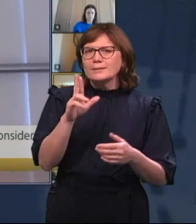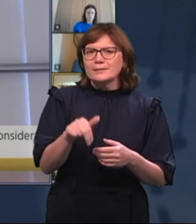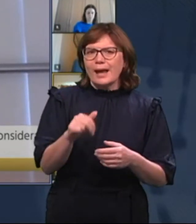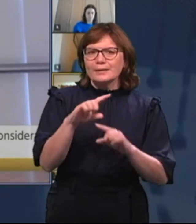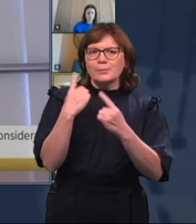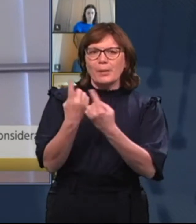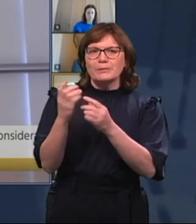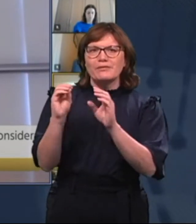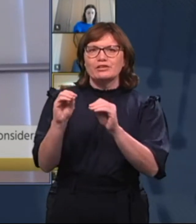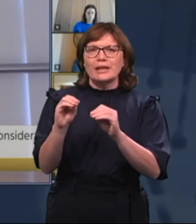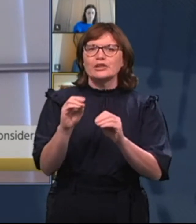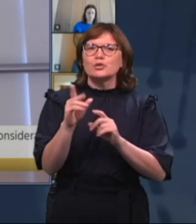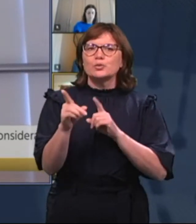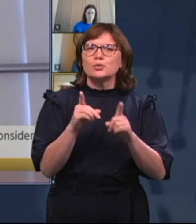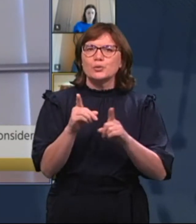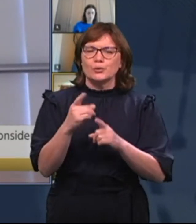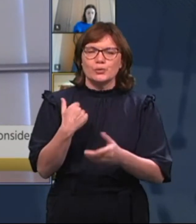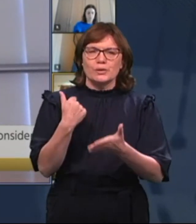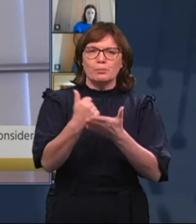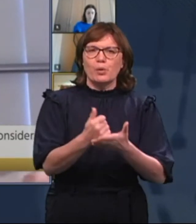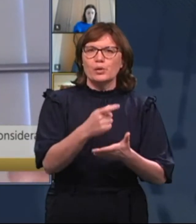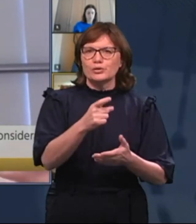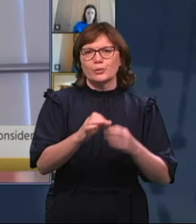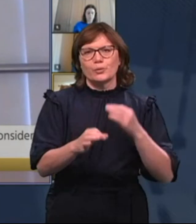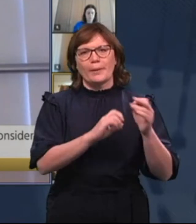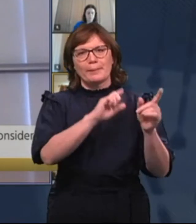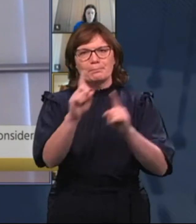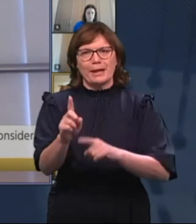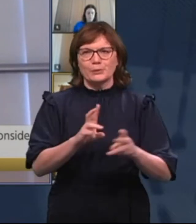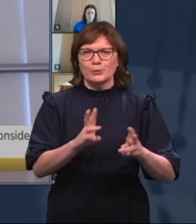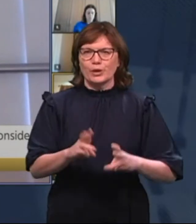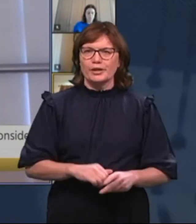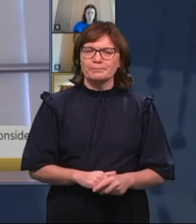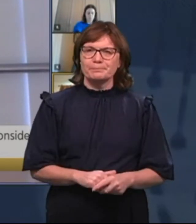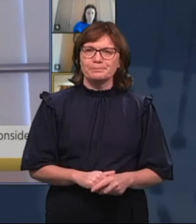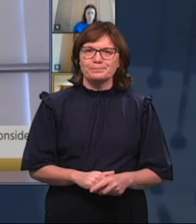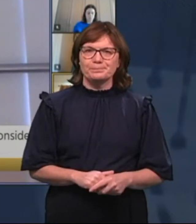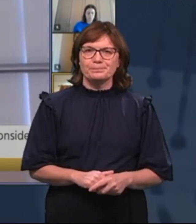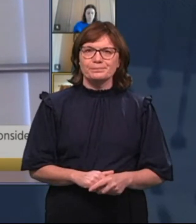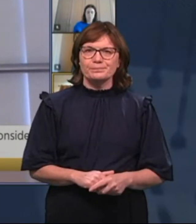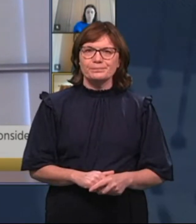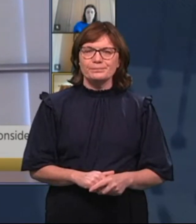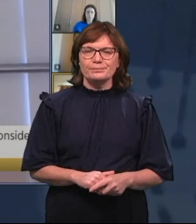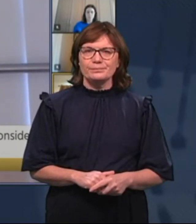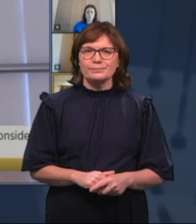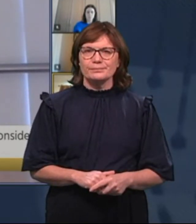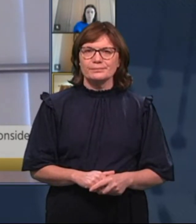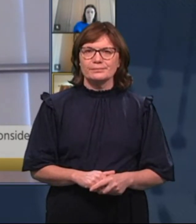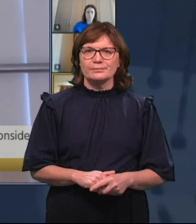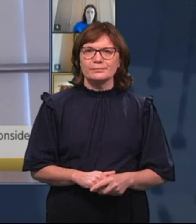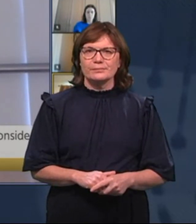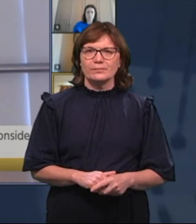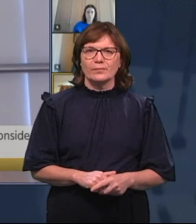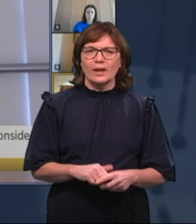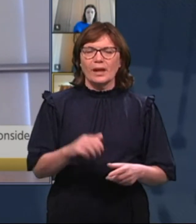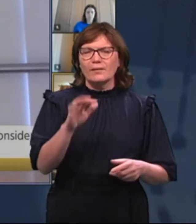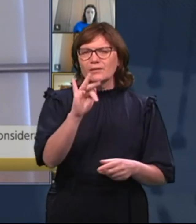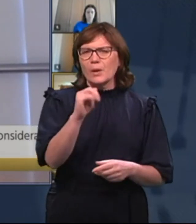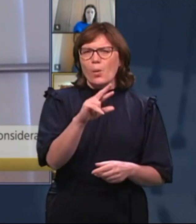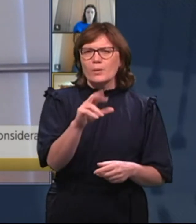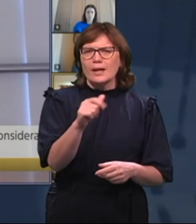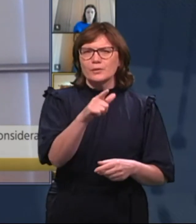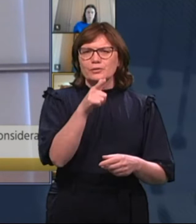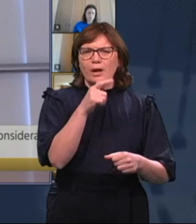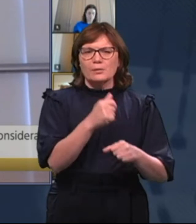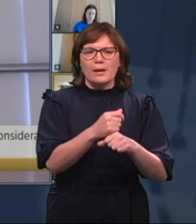in returning to work. And thirdly, for Fiona, you also highlight the importance of online support groups